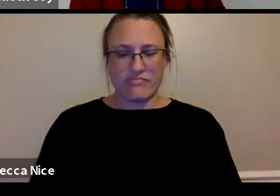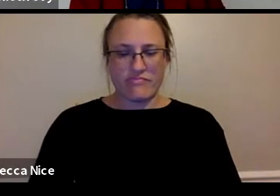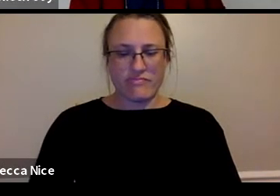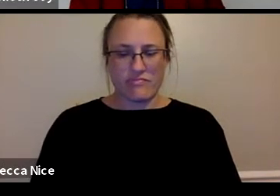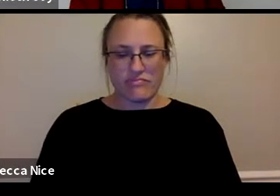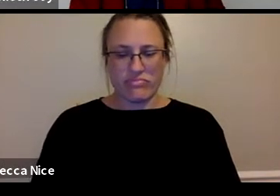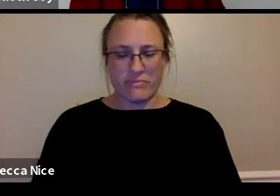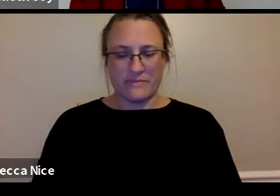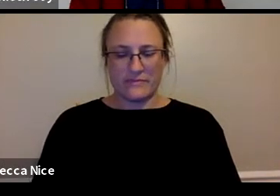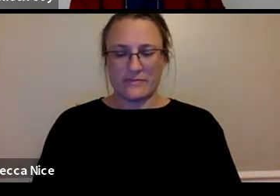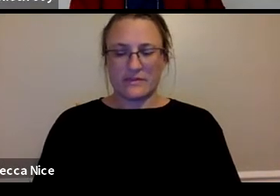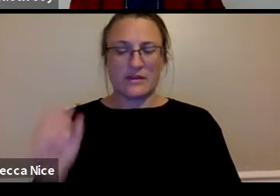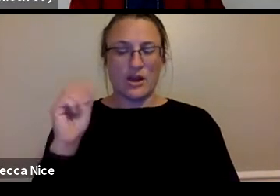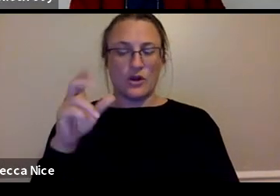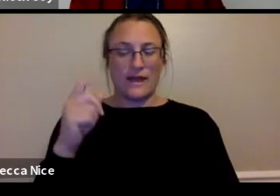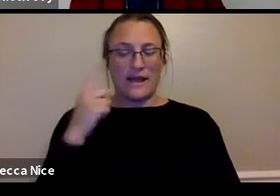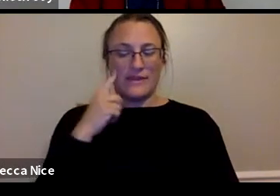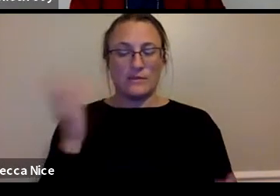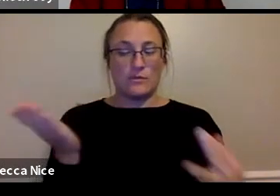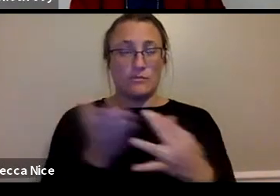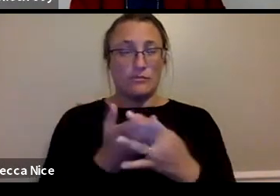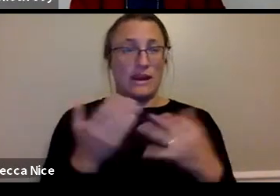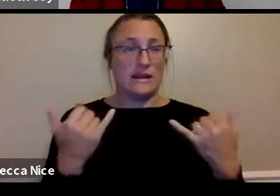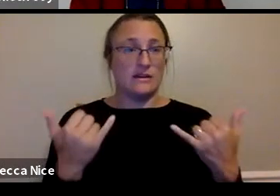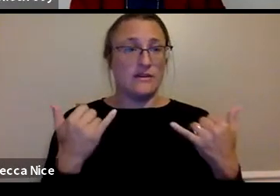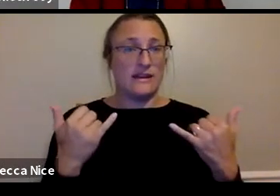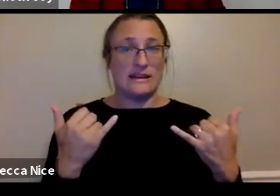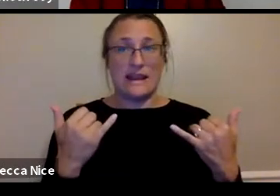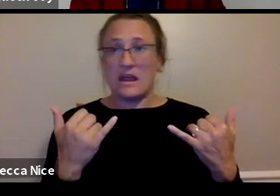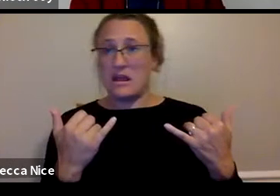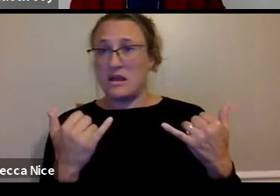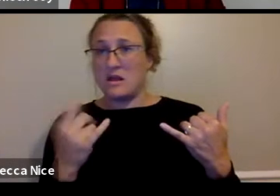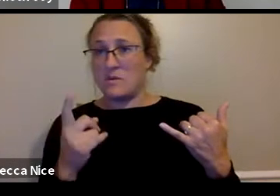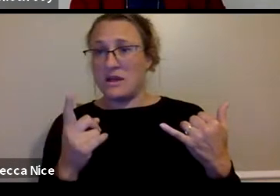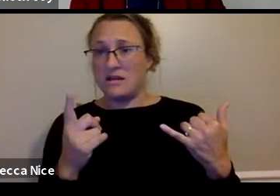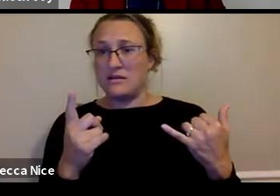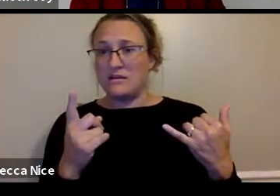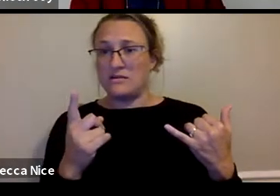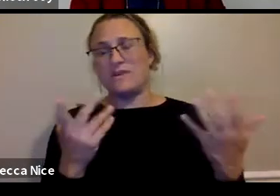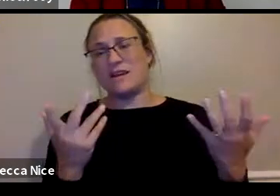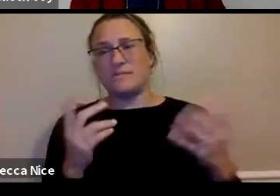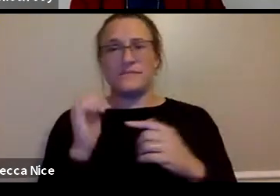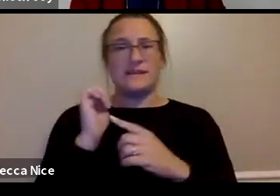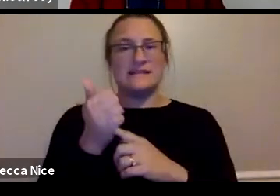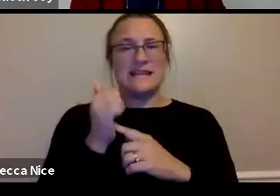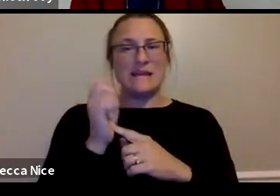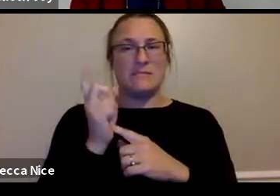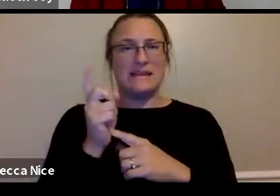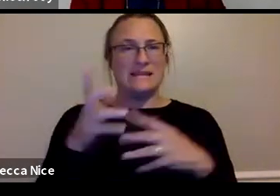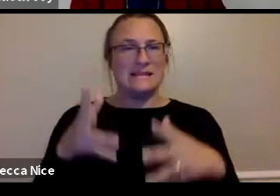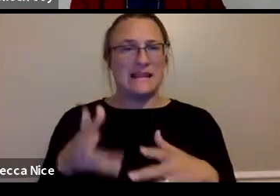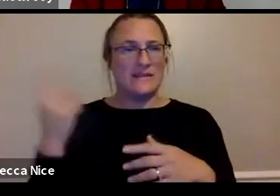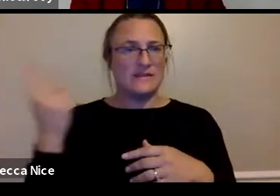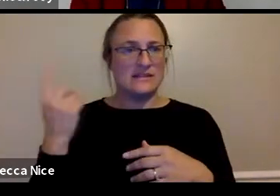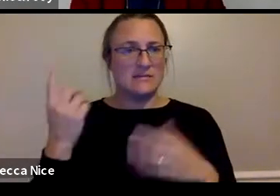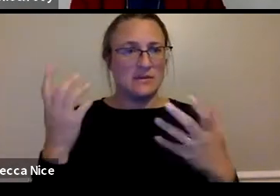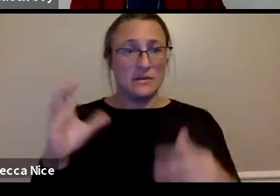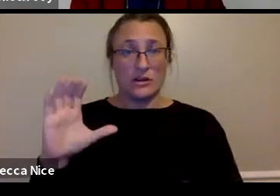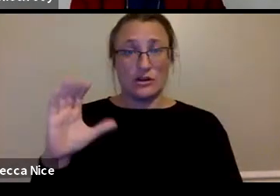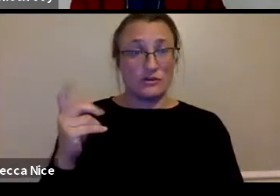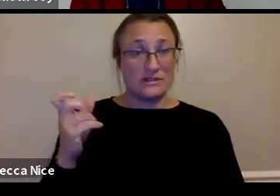Folks, I think we're going to take a break and, well, we've got 10 more minutes. If somebody is Christopher